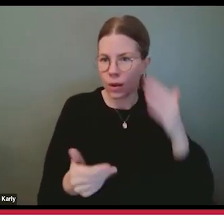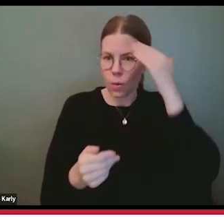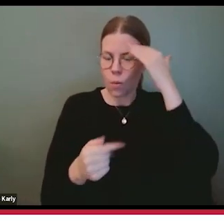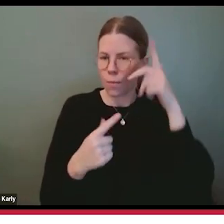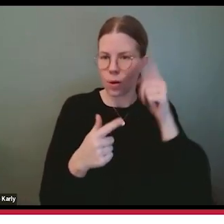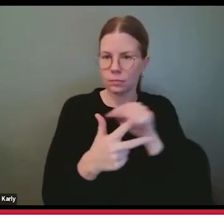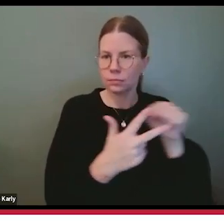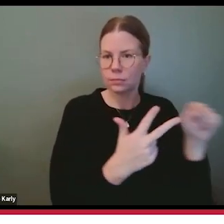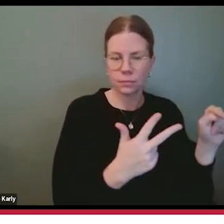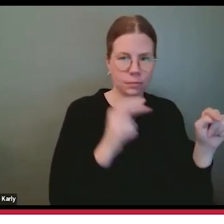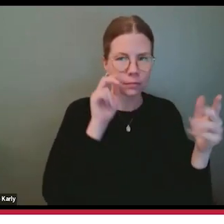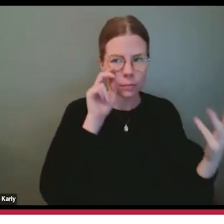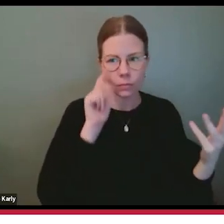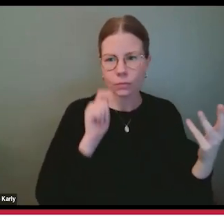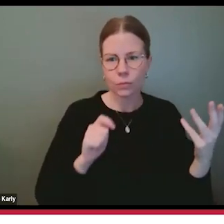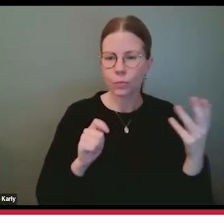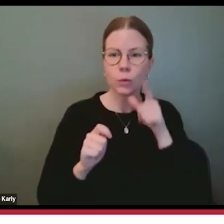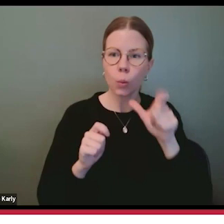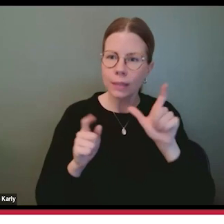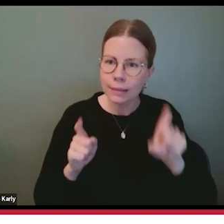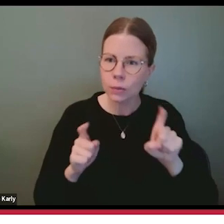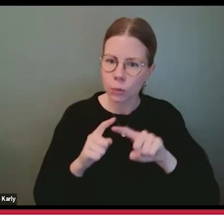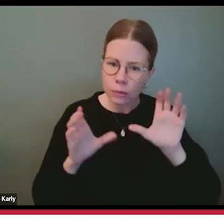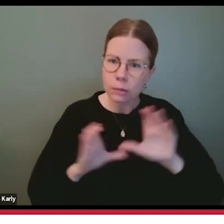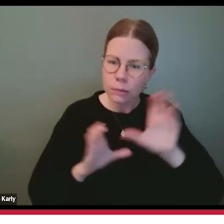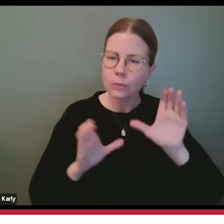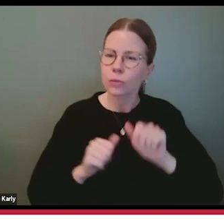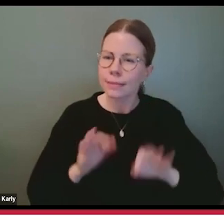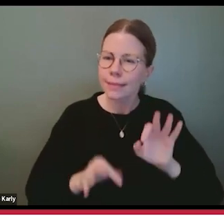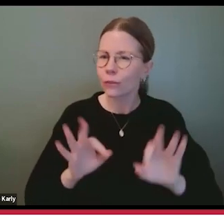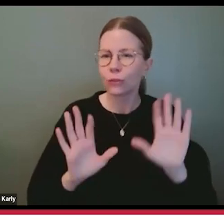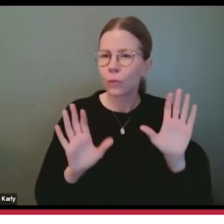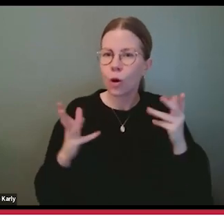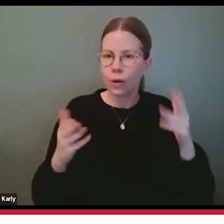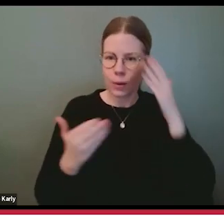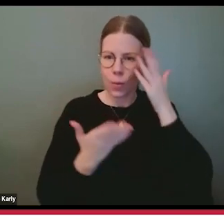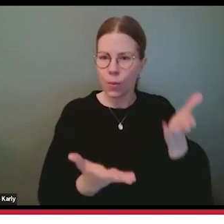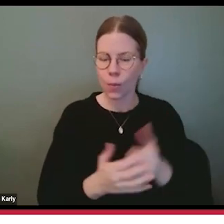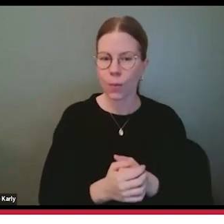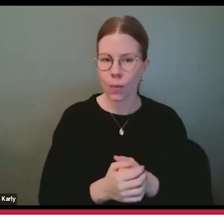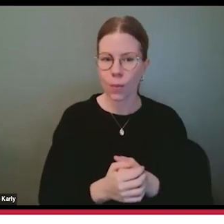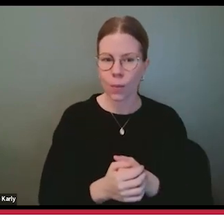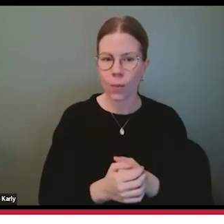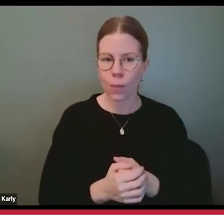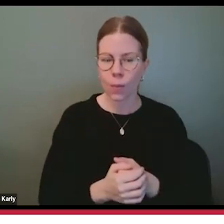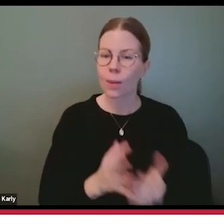unknown. Almost none of these human outbreaks over the period of